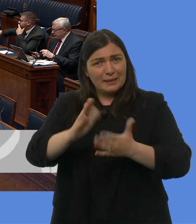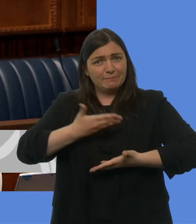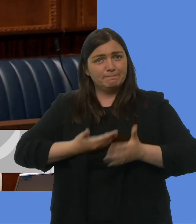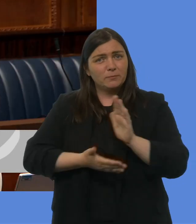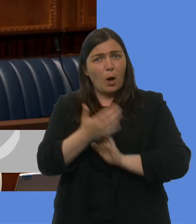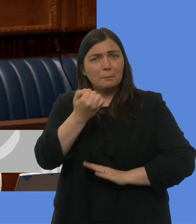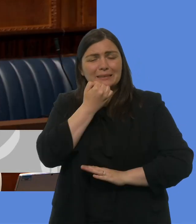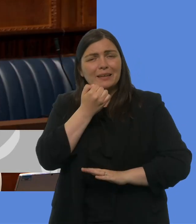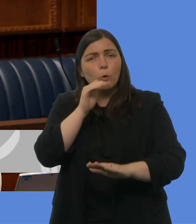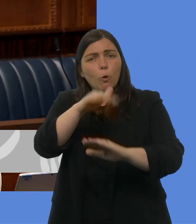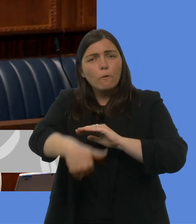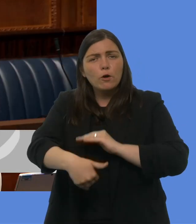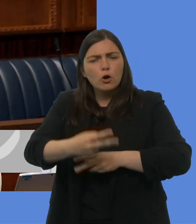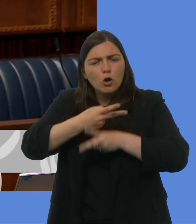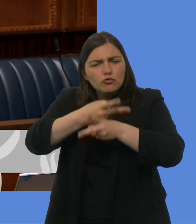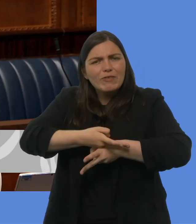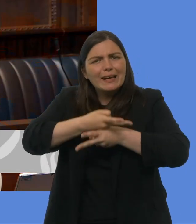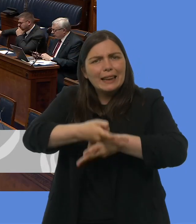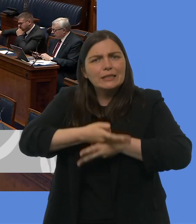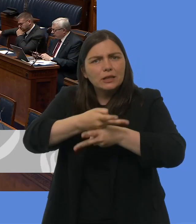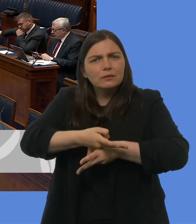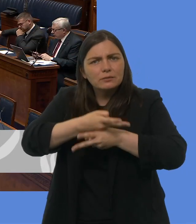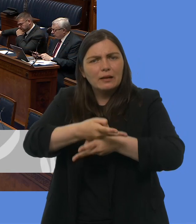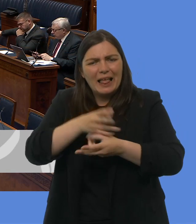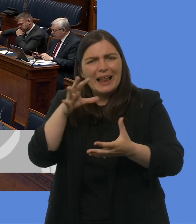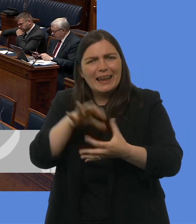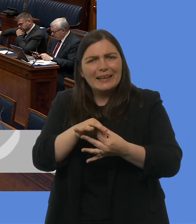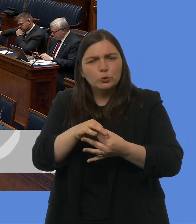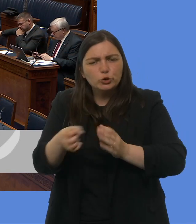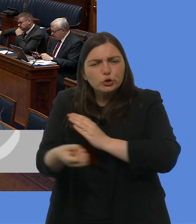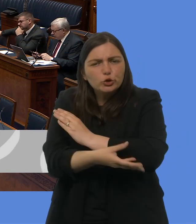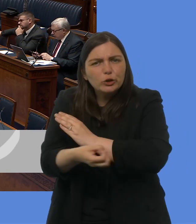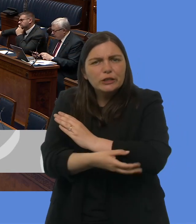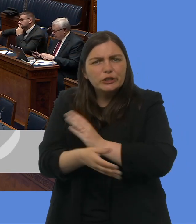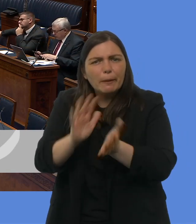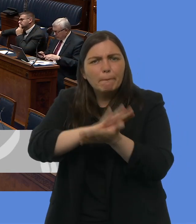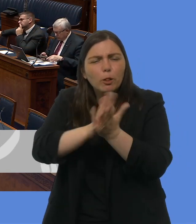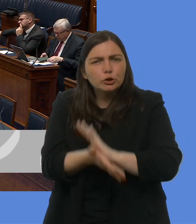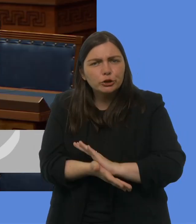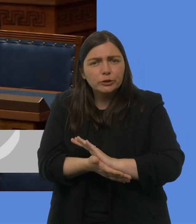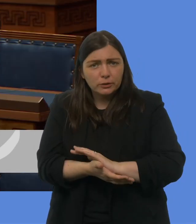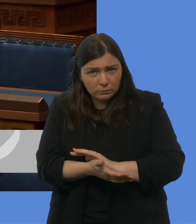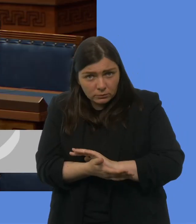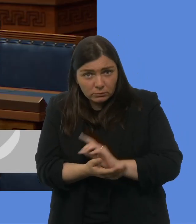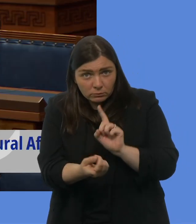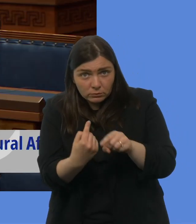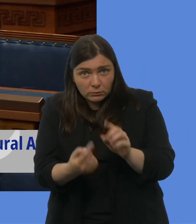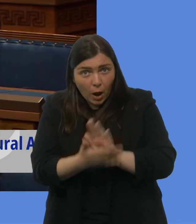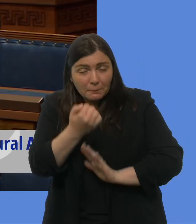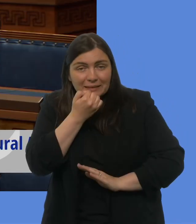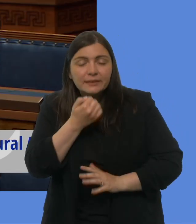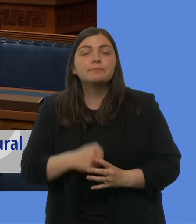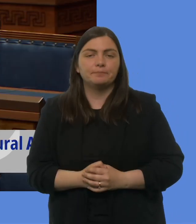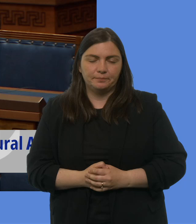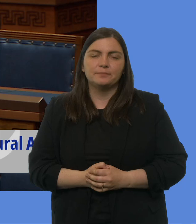arrangements regarding sewage pollution by Northern Ireland Water? To answer that question in a number of ways. The third cycle River